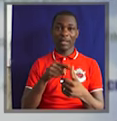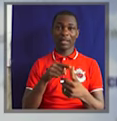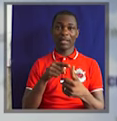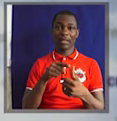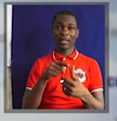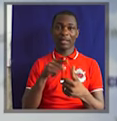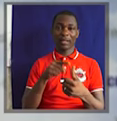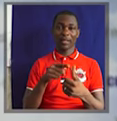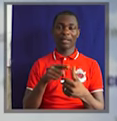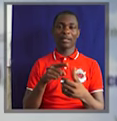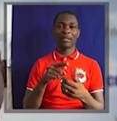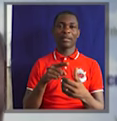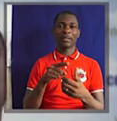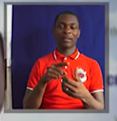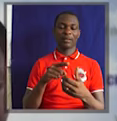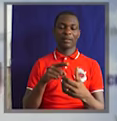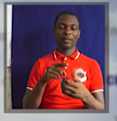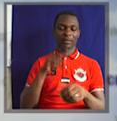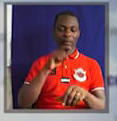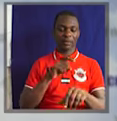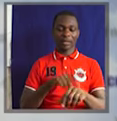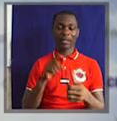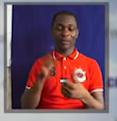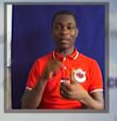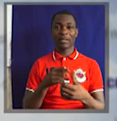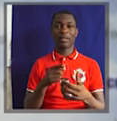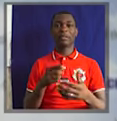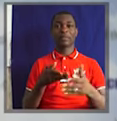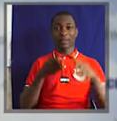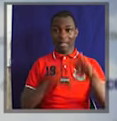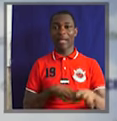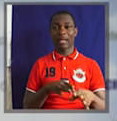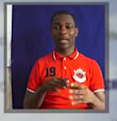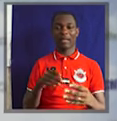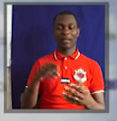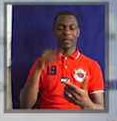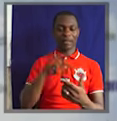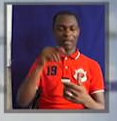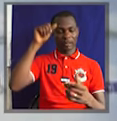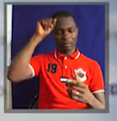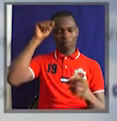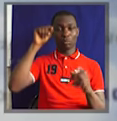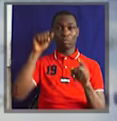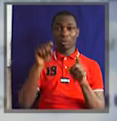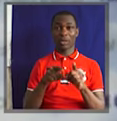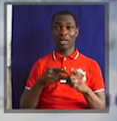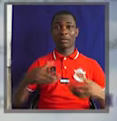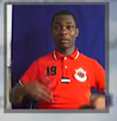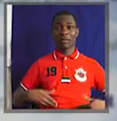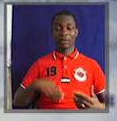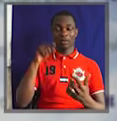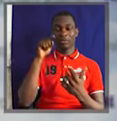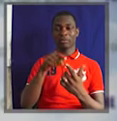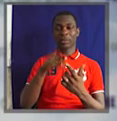a wo ye opani juda ne first born no ewuye no ne nua odi so na e fa no onan ana ye de oba